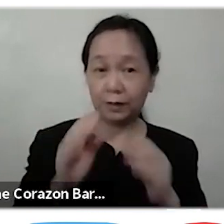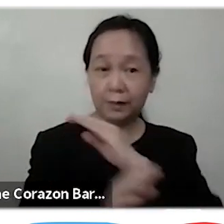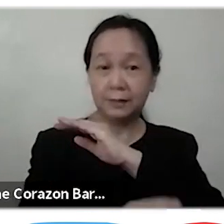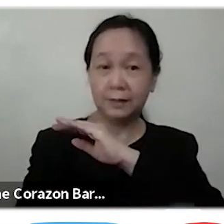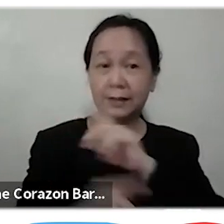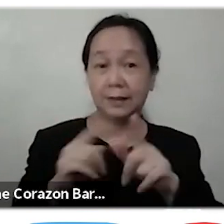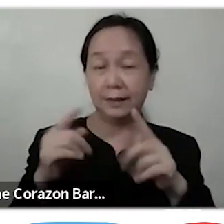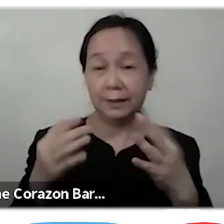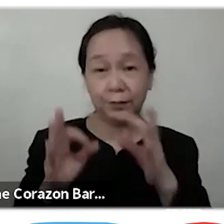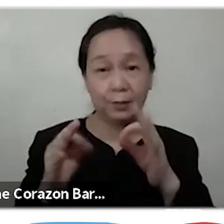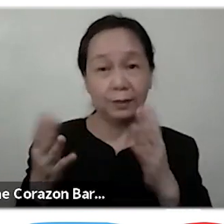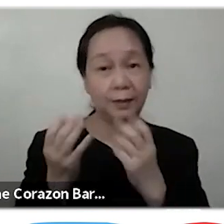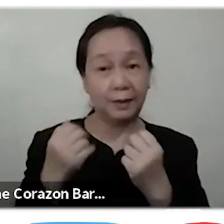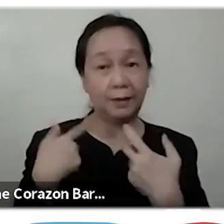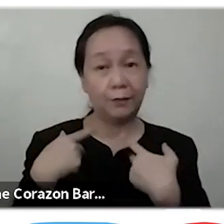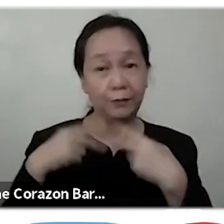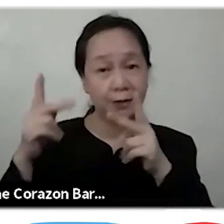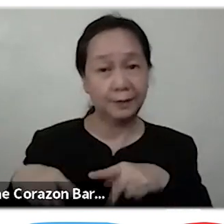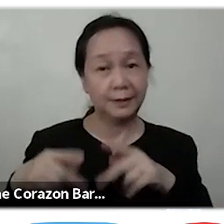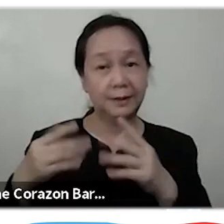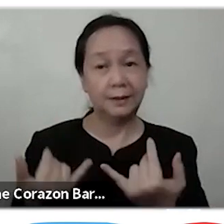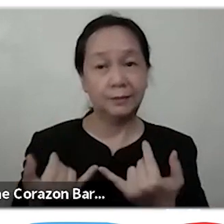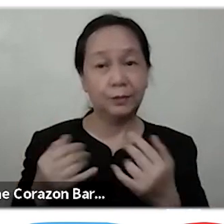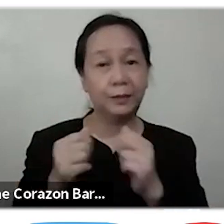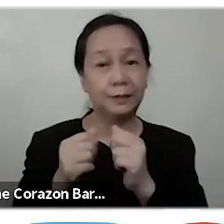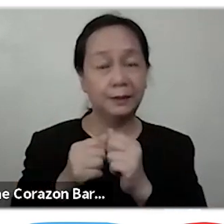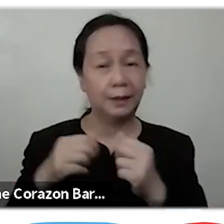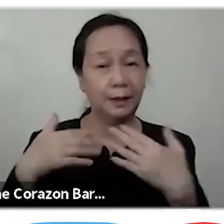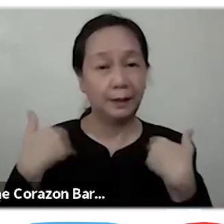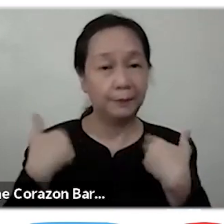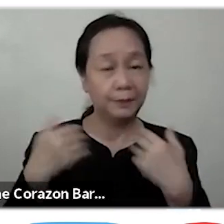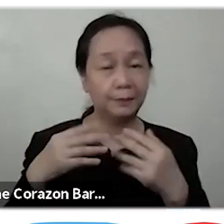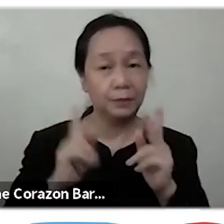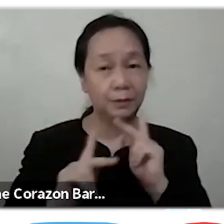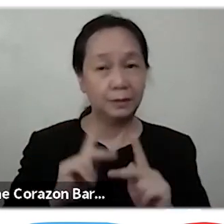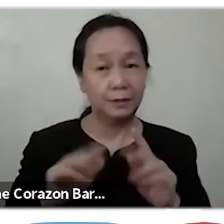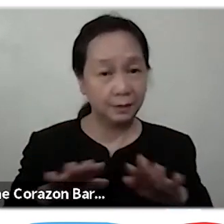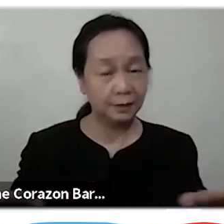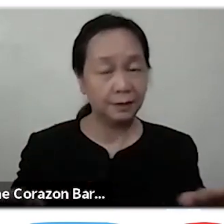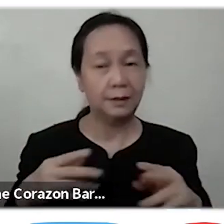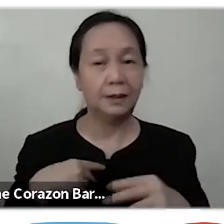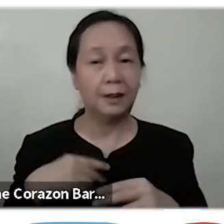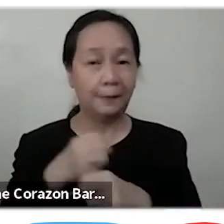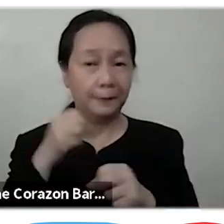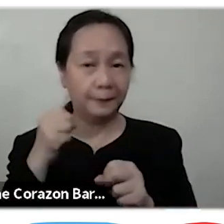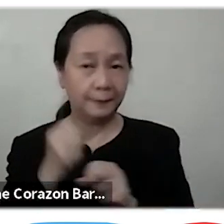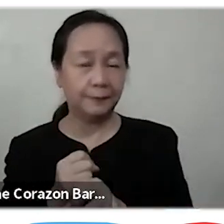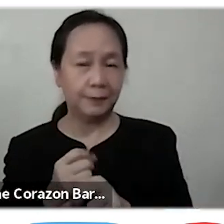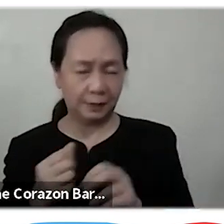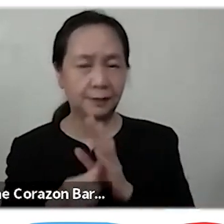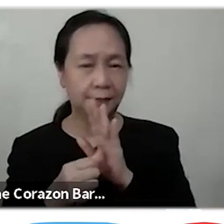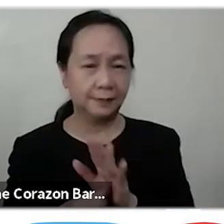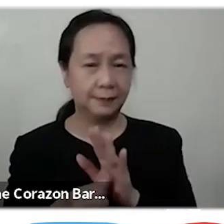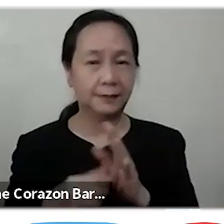you want to have a digital advocacy with children and young people to make impacts and inspire other children, then